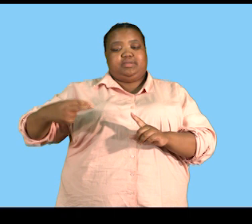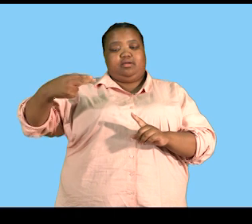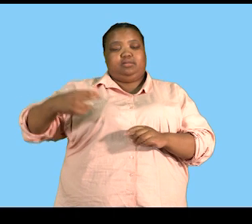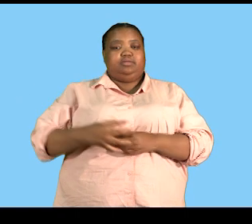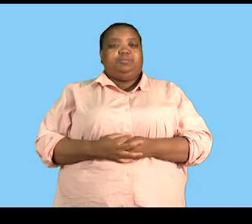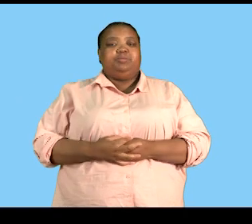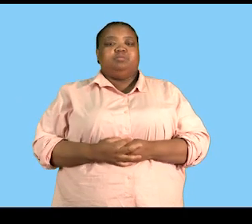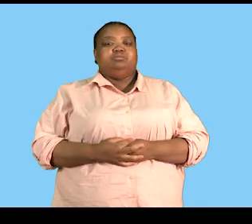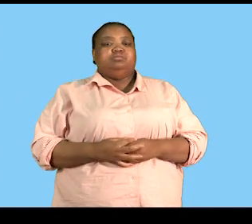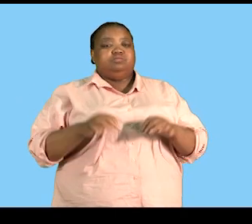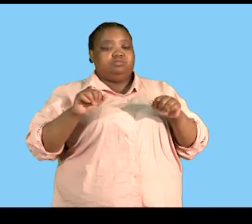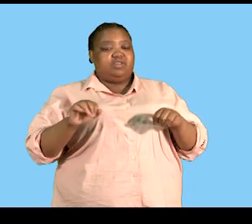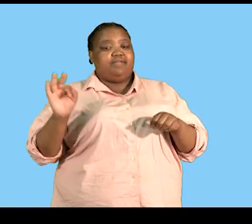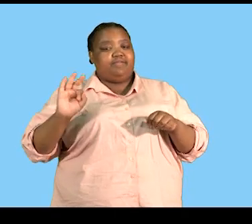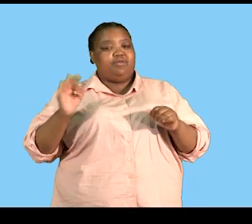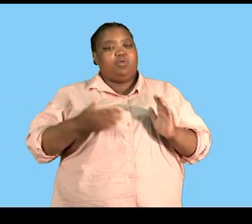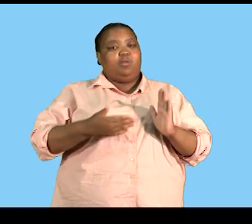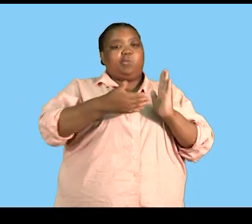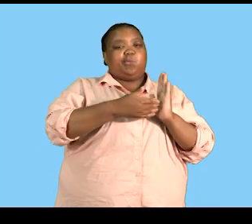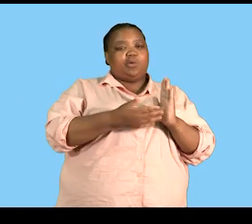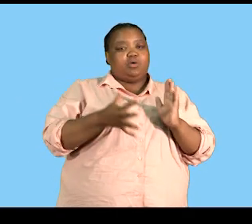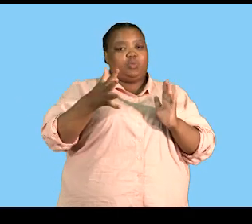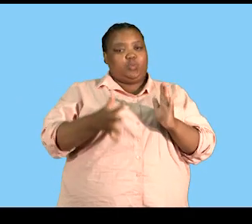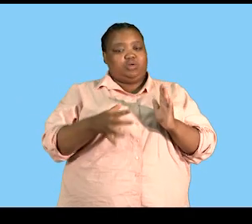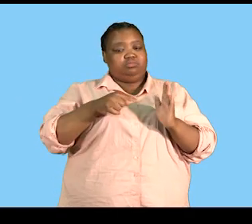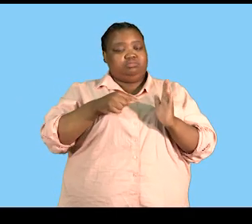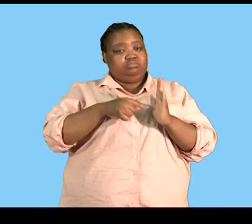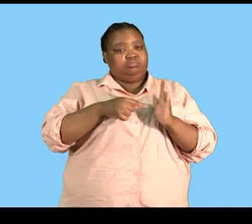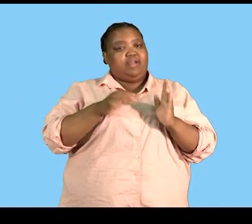times width times height. So they will give the